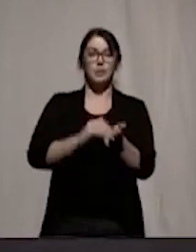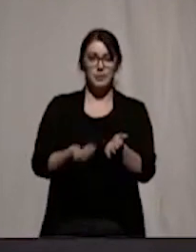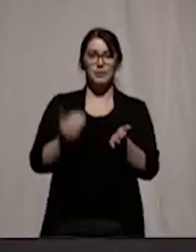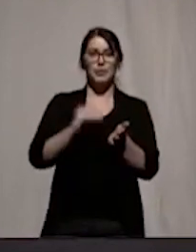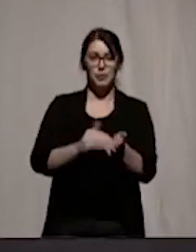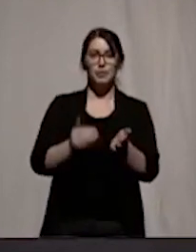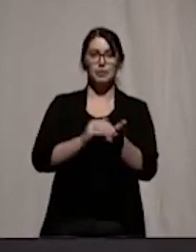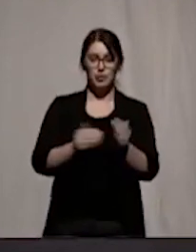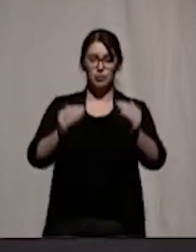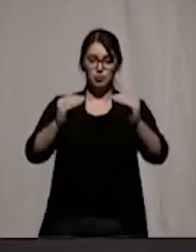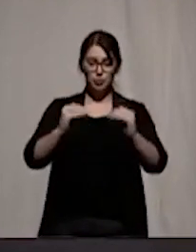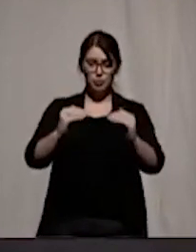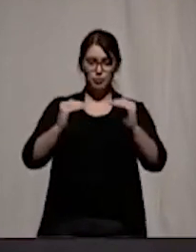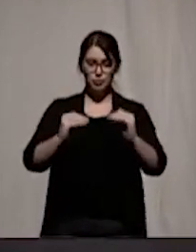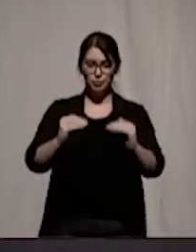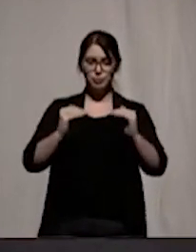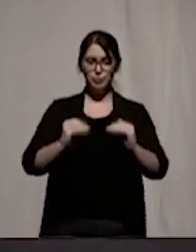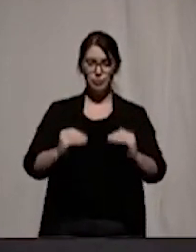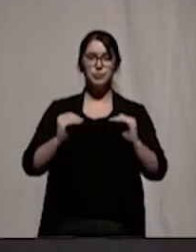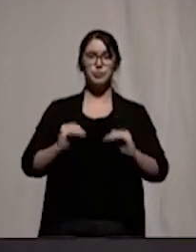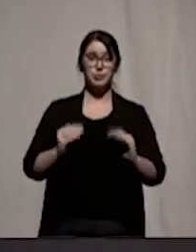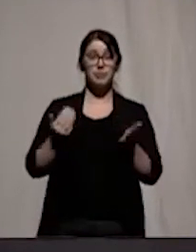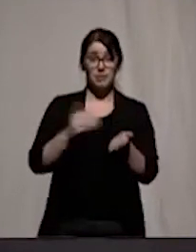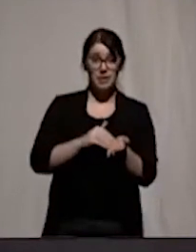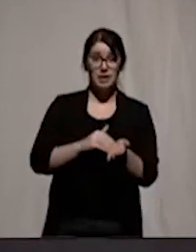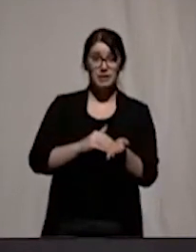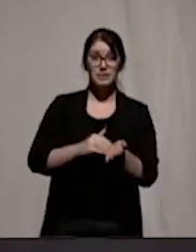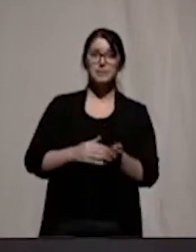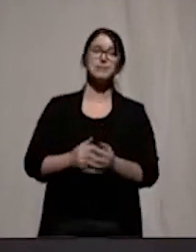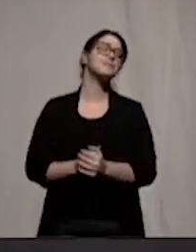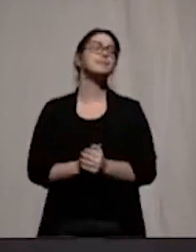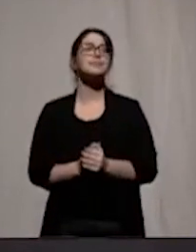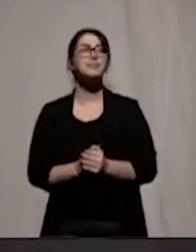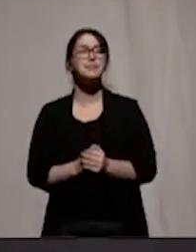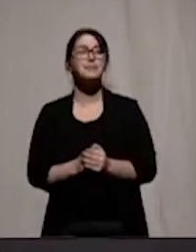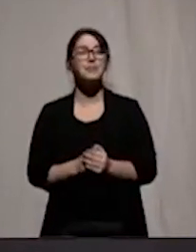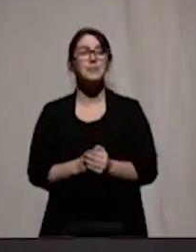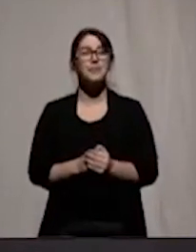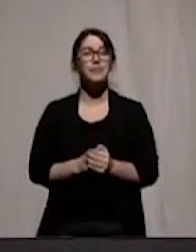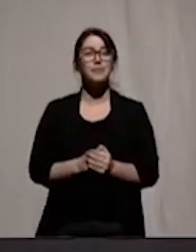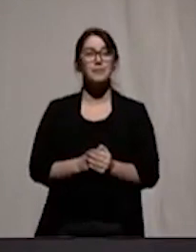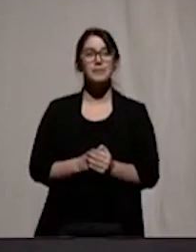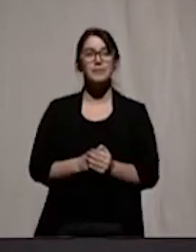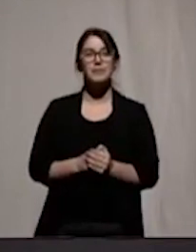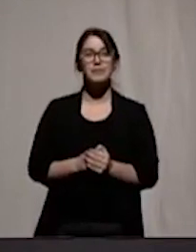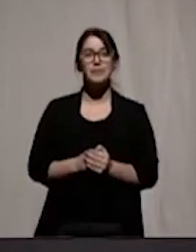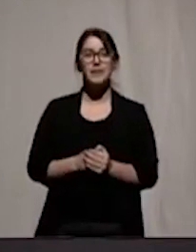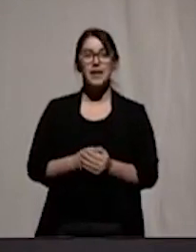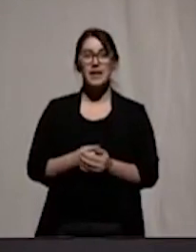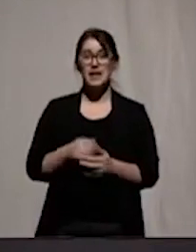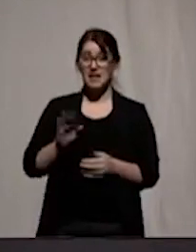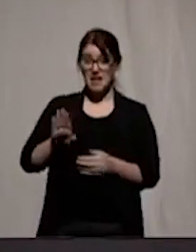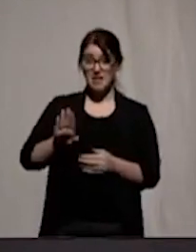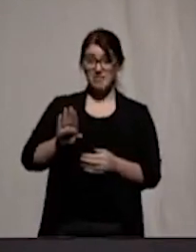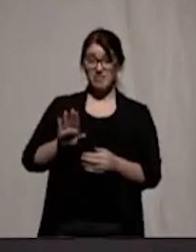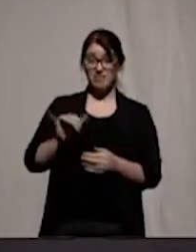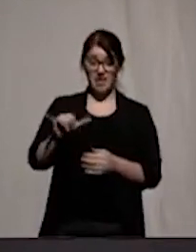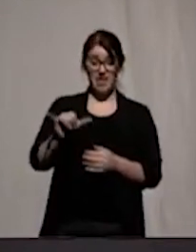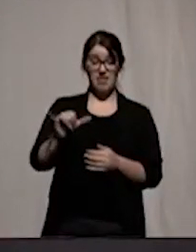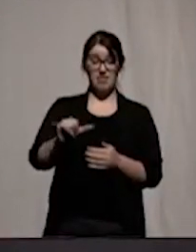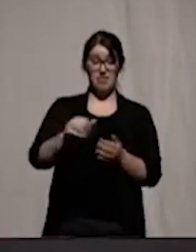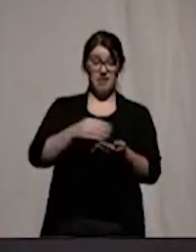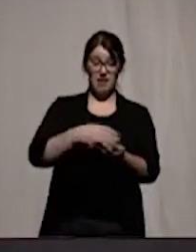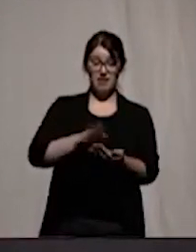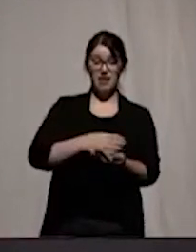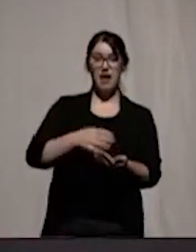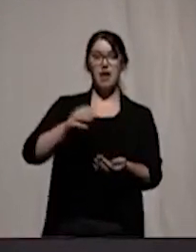lyrics conveying emotion, because, you know, when you get that, like, that EDM feel, that around the world, I don't know about you, but when I listen to that song, it sounds like